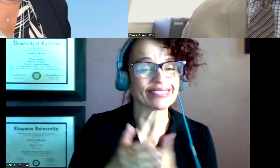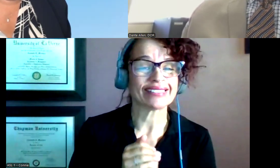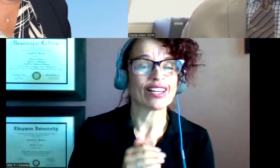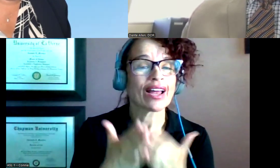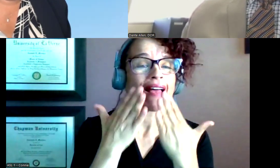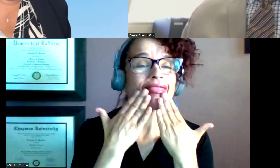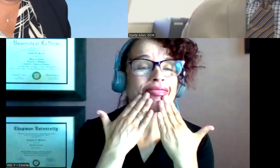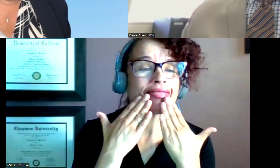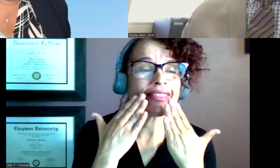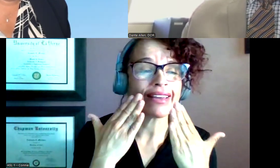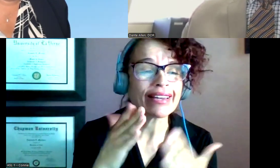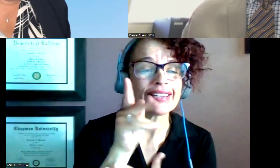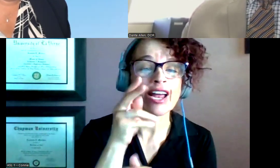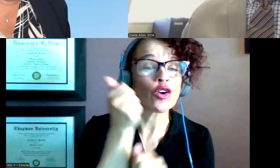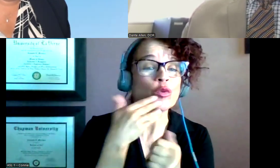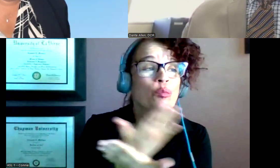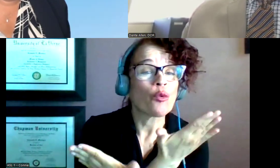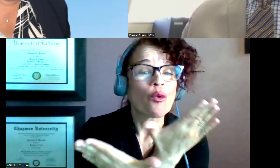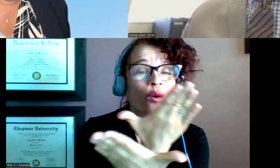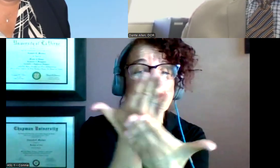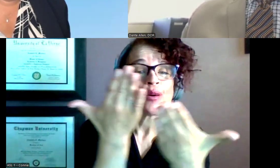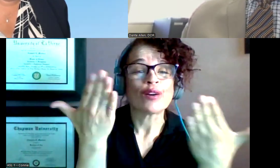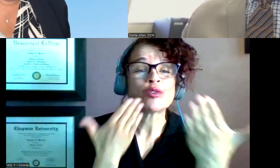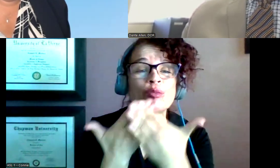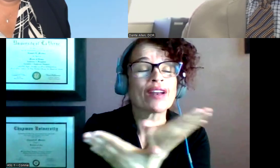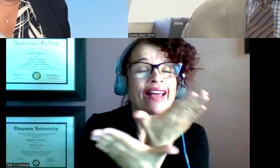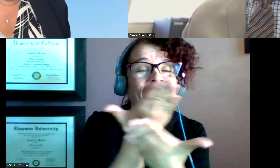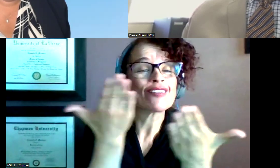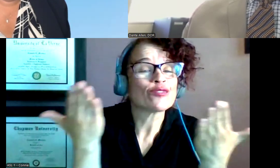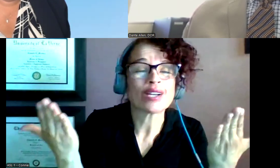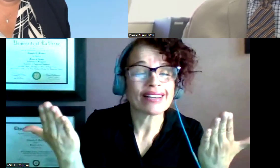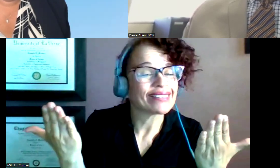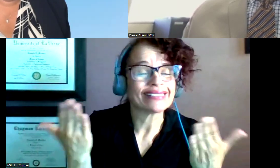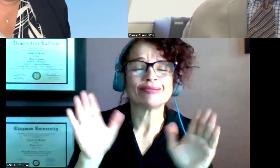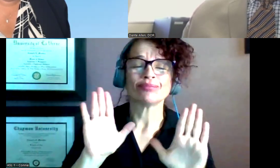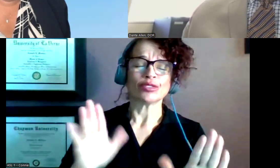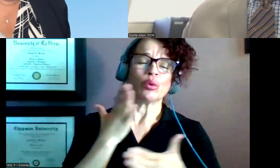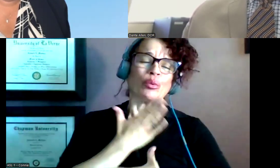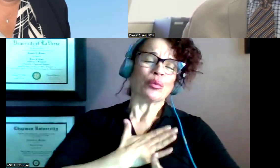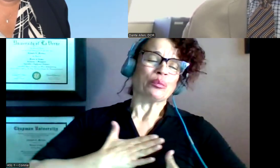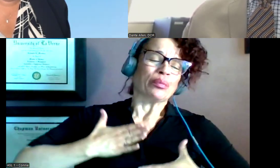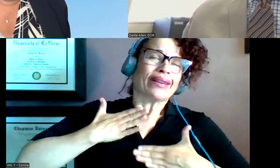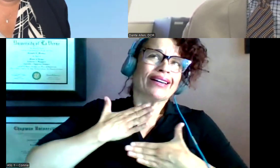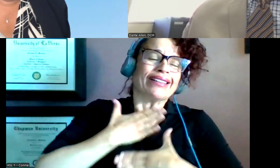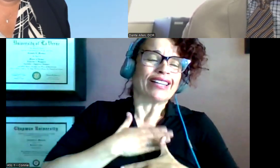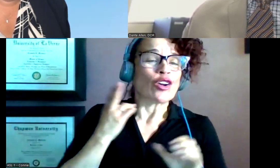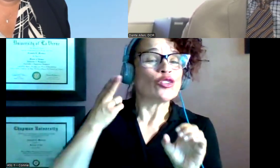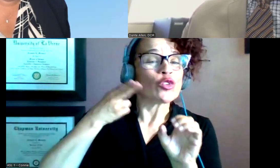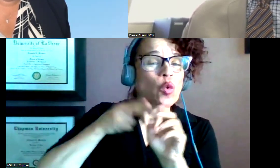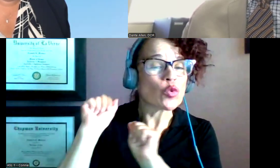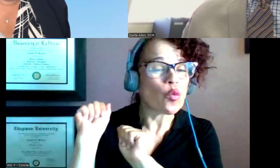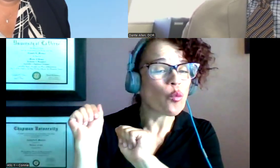Thank you, Kim. Good morning, everyone. It is an absolute pleasure to join you